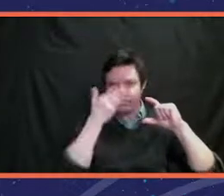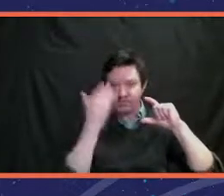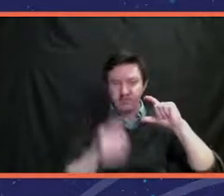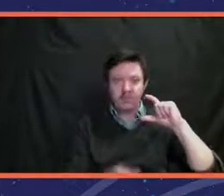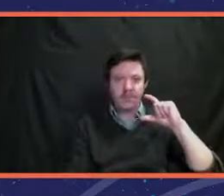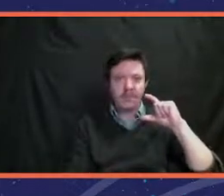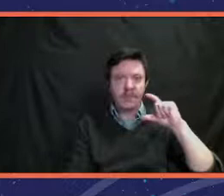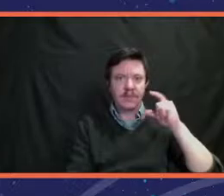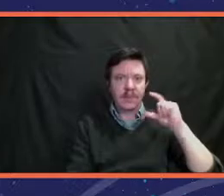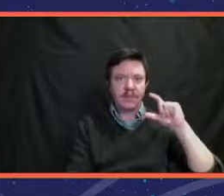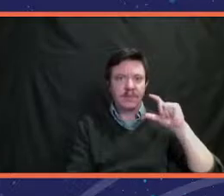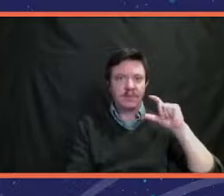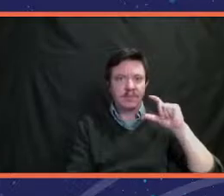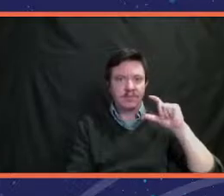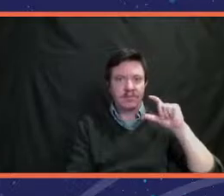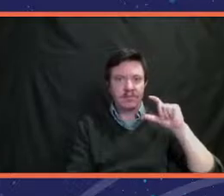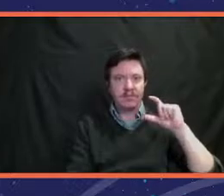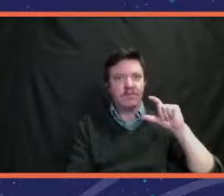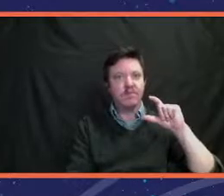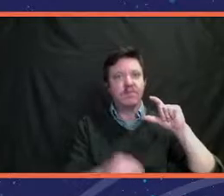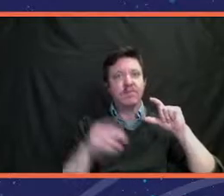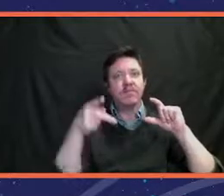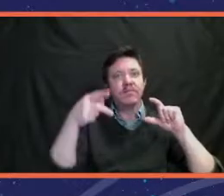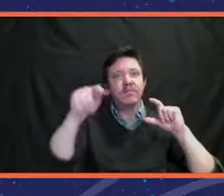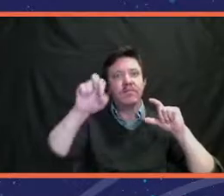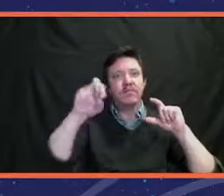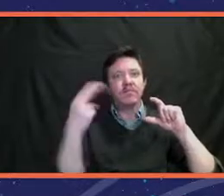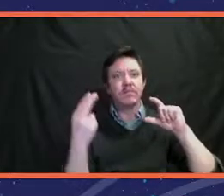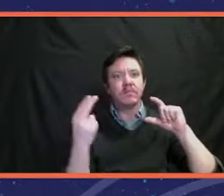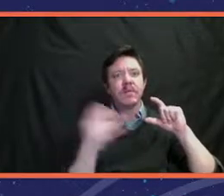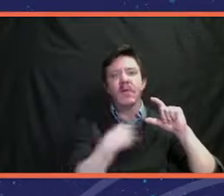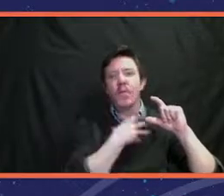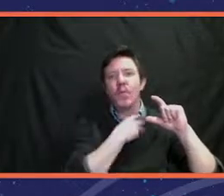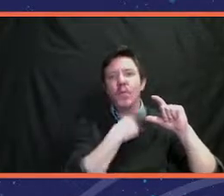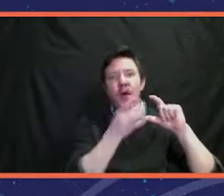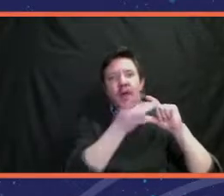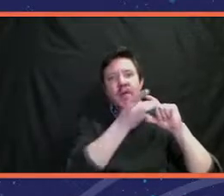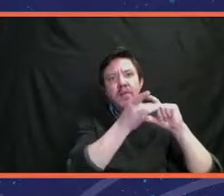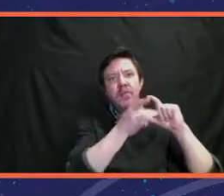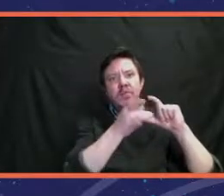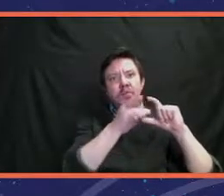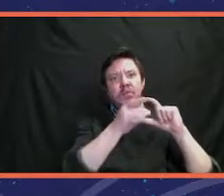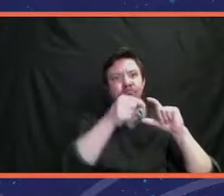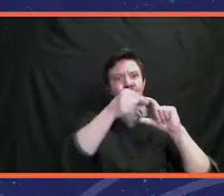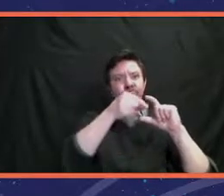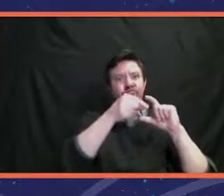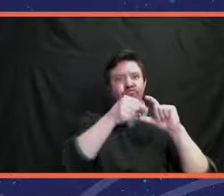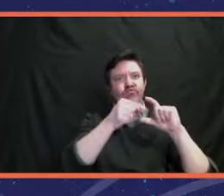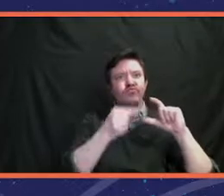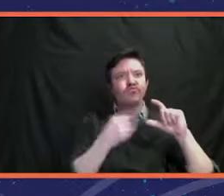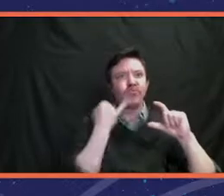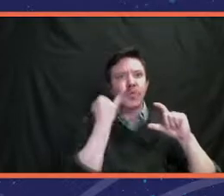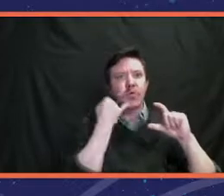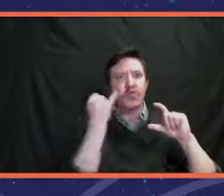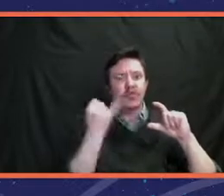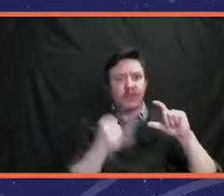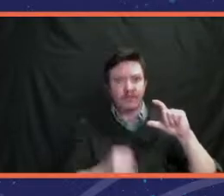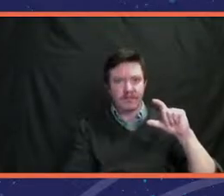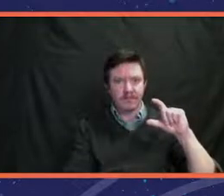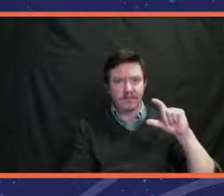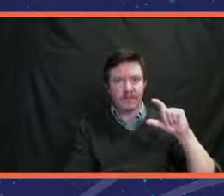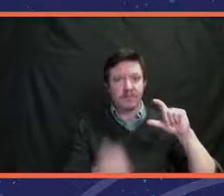And maybe you see the white of the pith. Maybe you see the juice of the pulp. And using our imaginations, we're gonna take a bite of this.